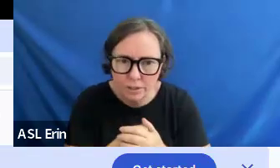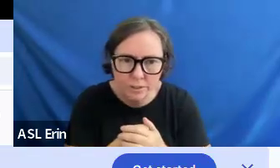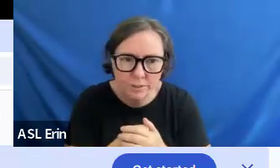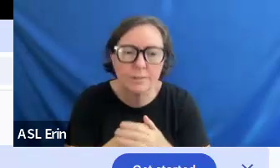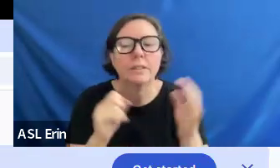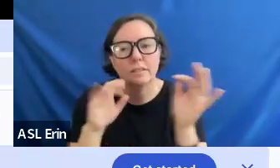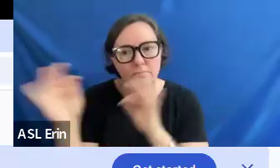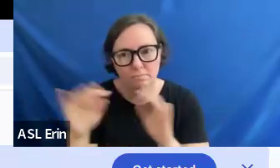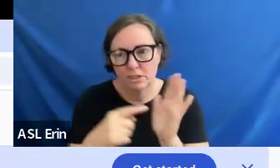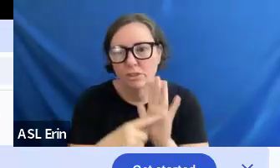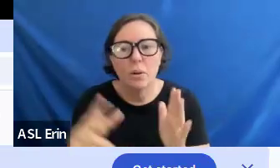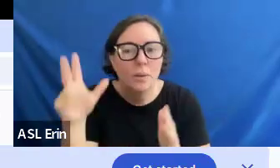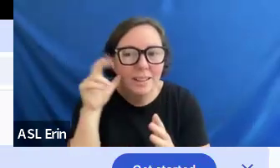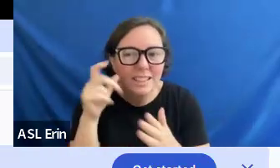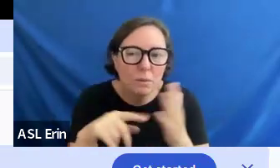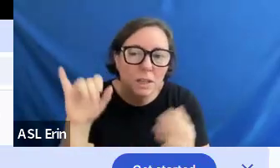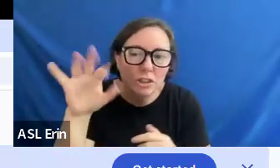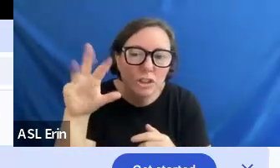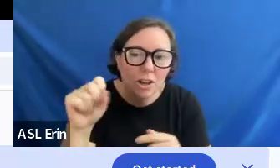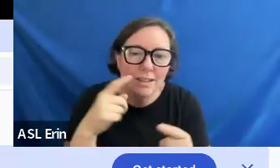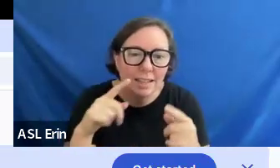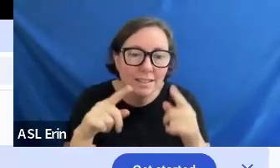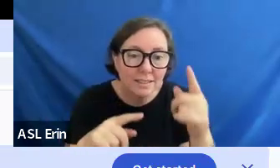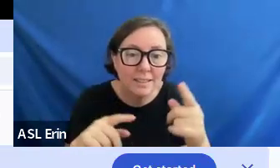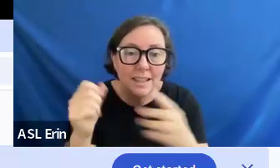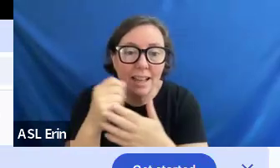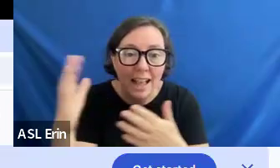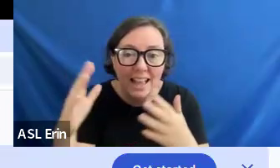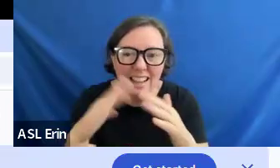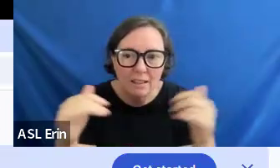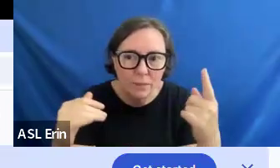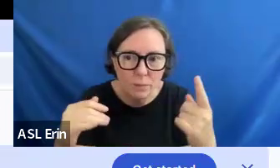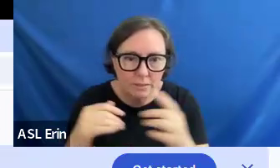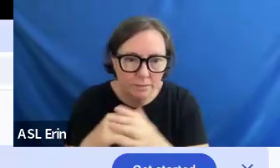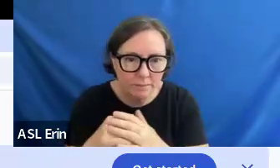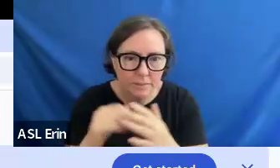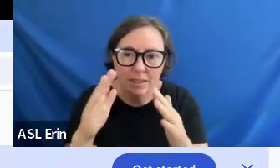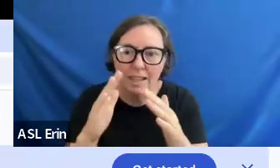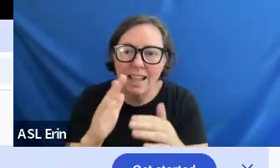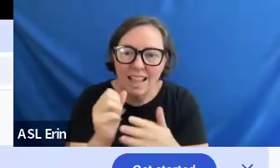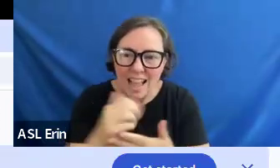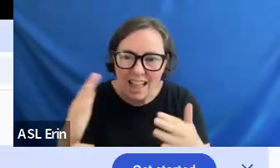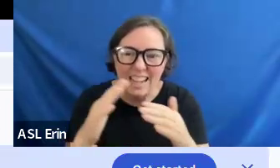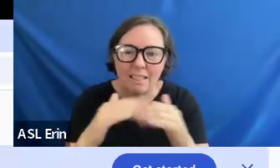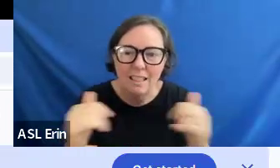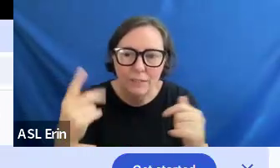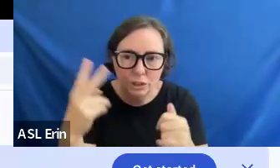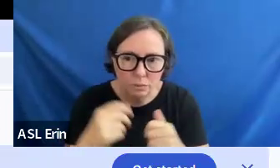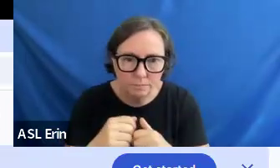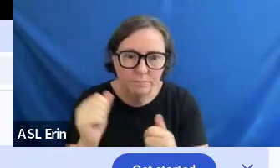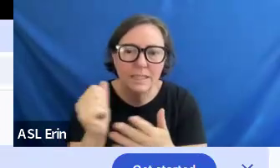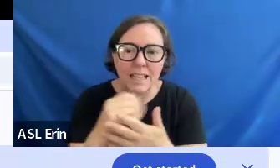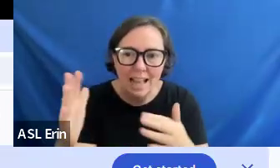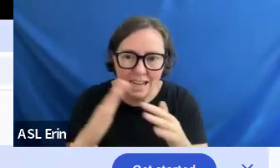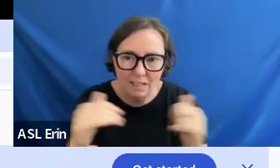let's listen to what Jaws has to say here. Heading level 1. Heading level 2. Heading level